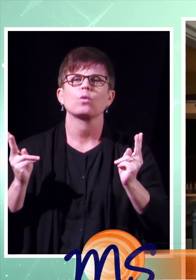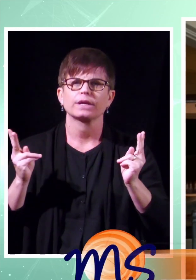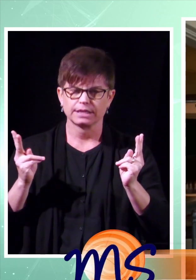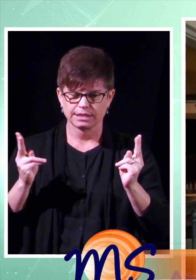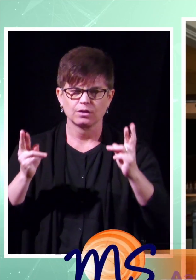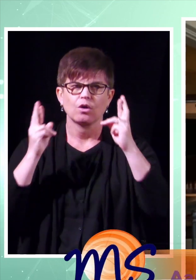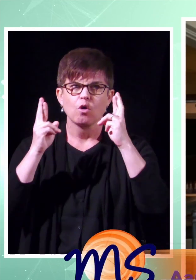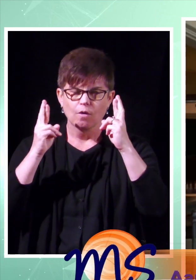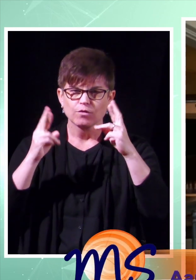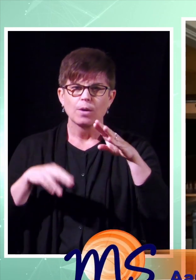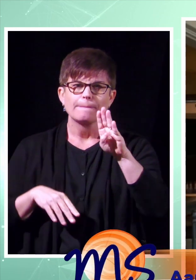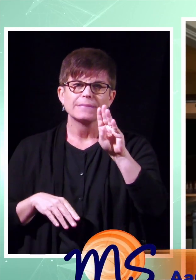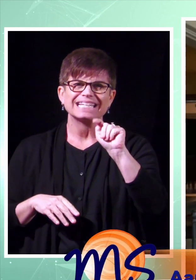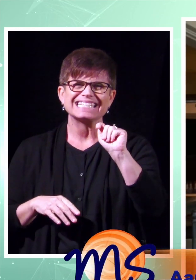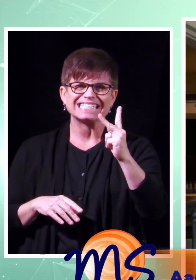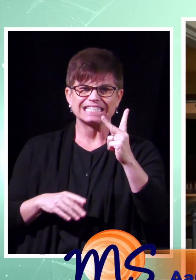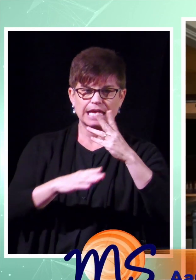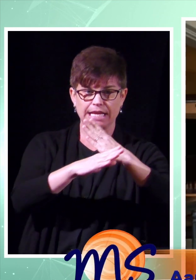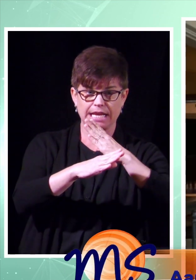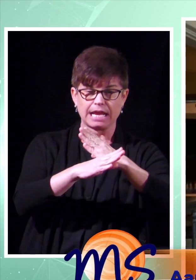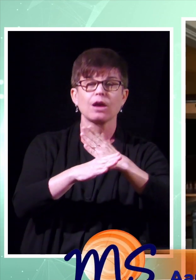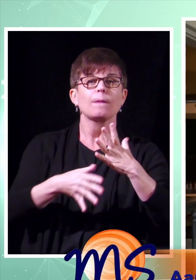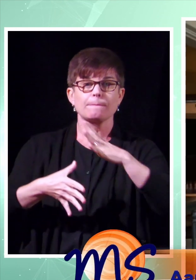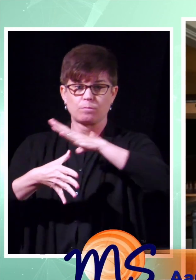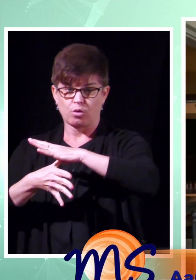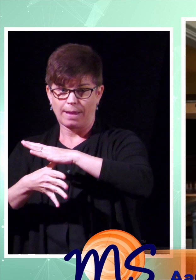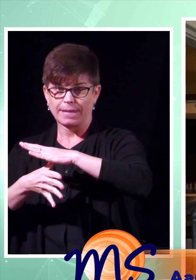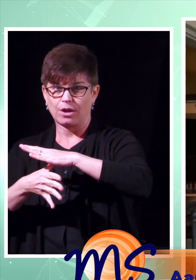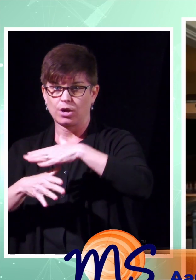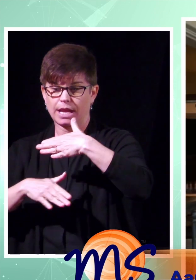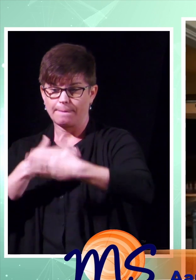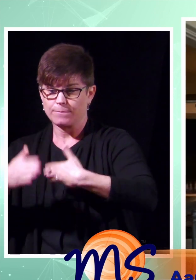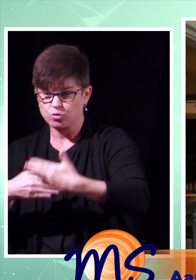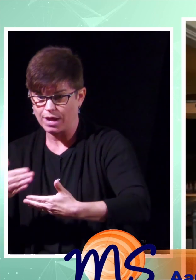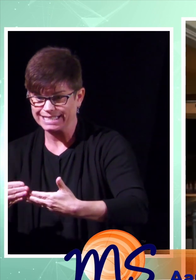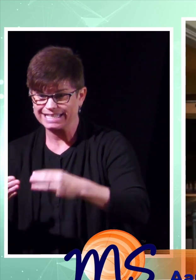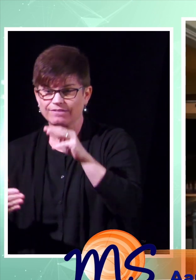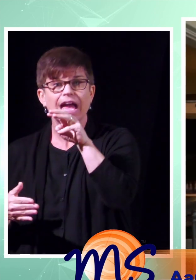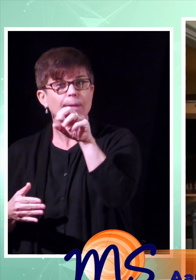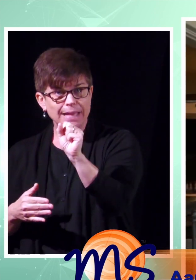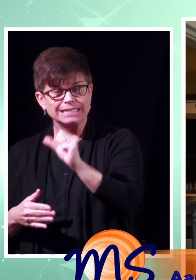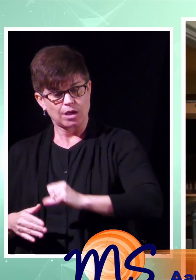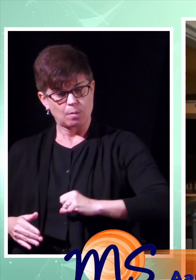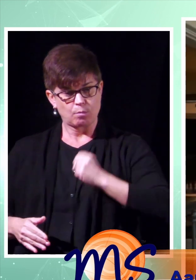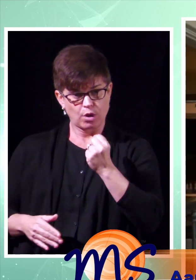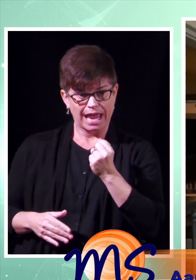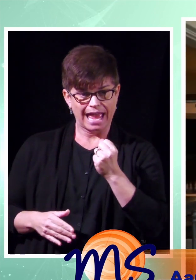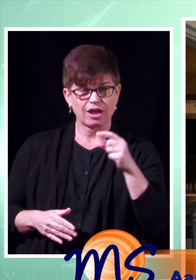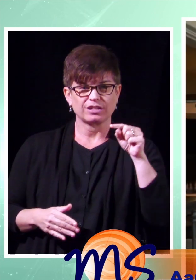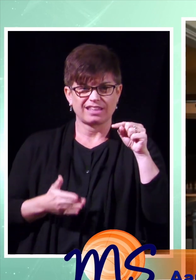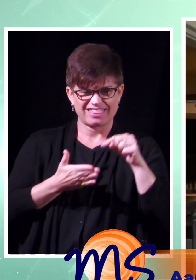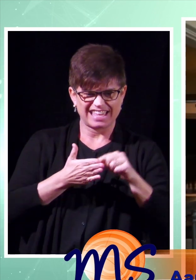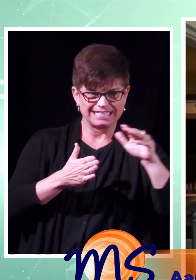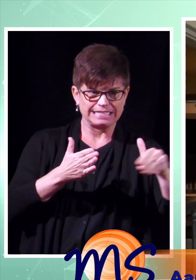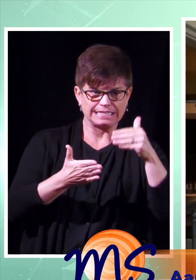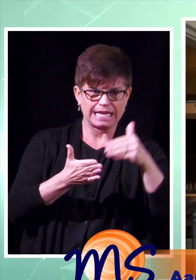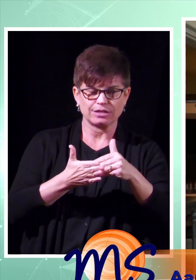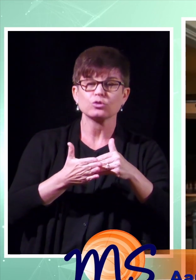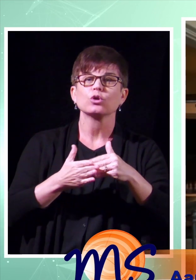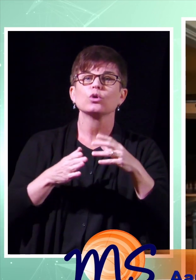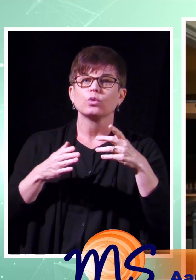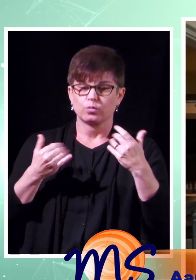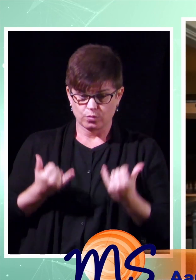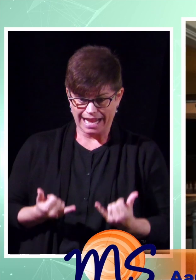that BTK inhibitors will work in primary progressive MS. And I'm very proud that at the Boster Center, we're currently doing a clinical